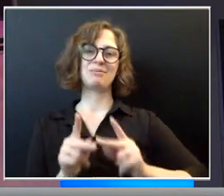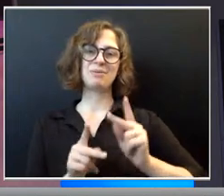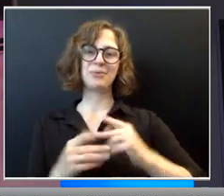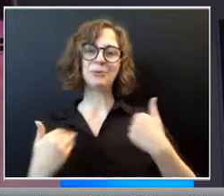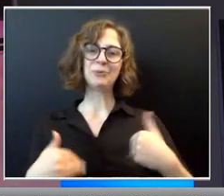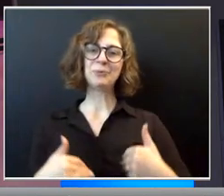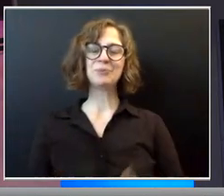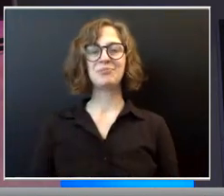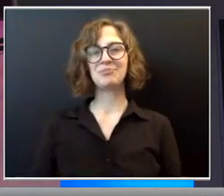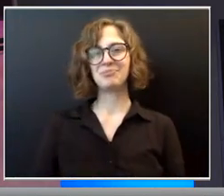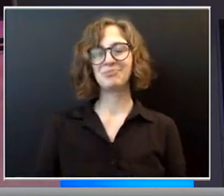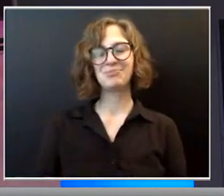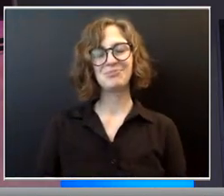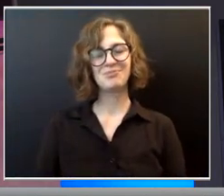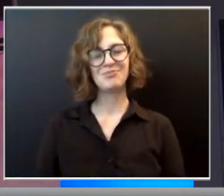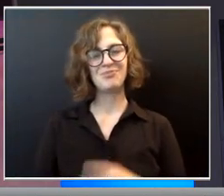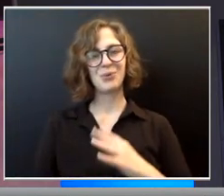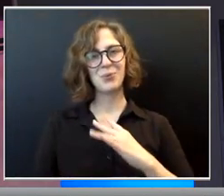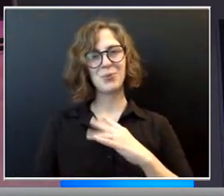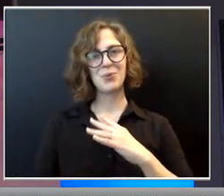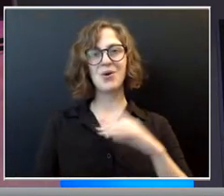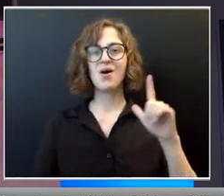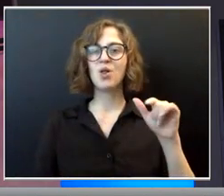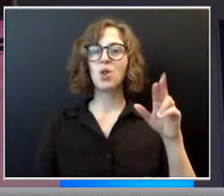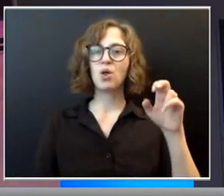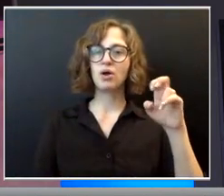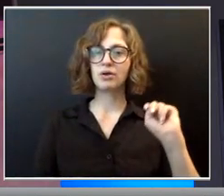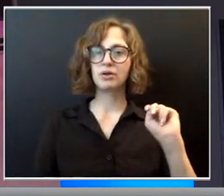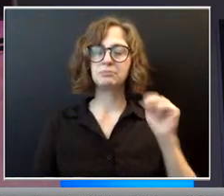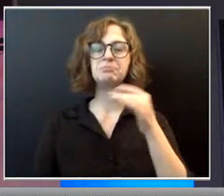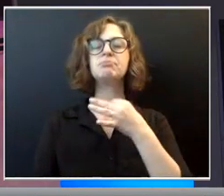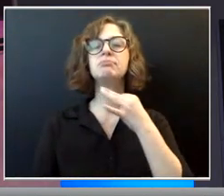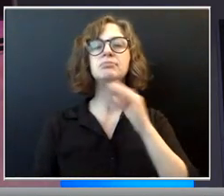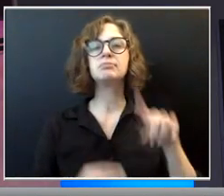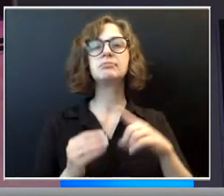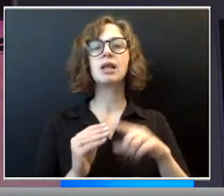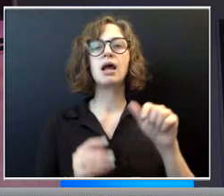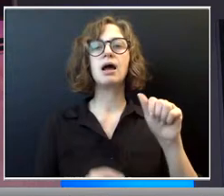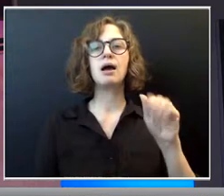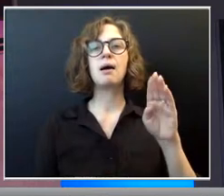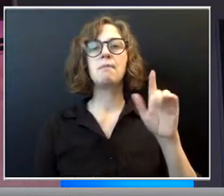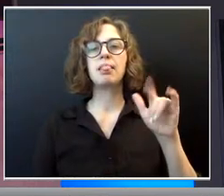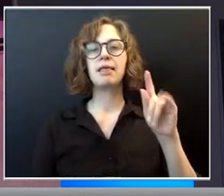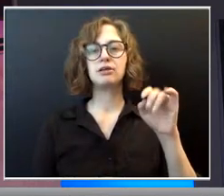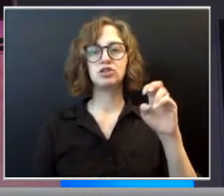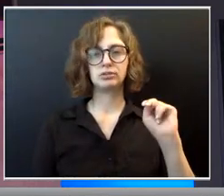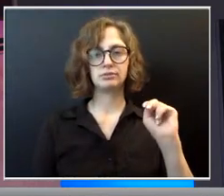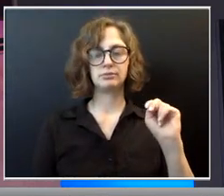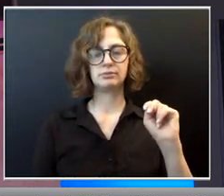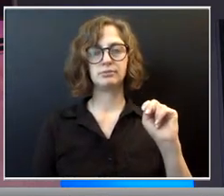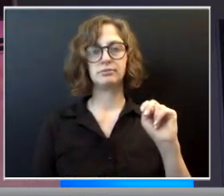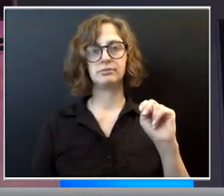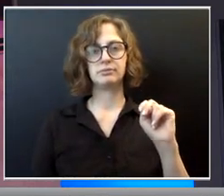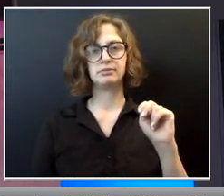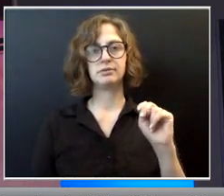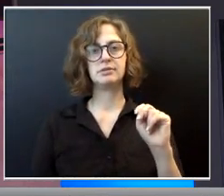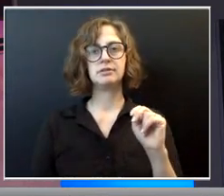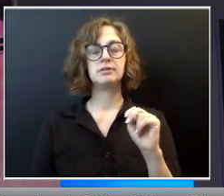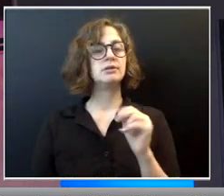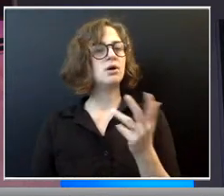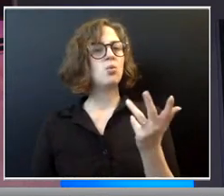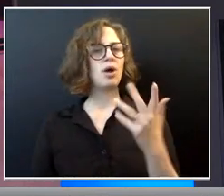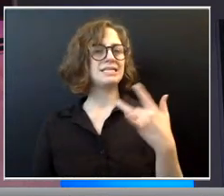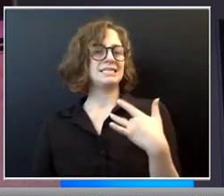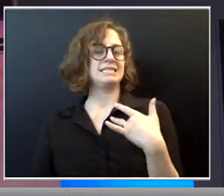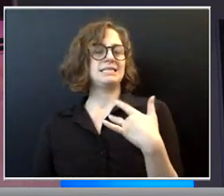Very cool. Lauren has a question about ablation. I'm going to ask you this, and then I want to ask Jan. What's the typical recovery